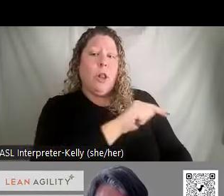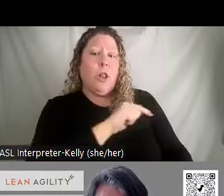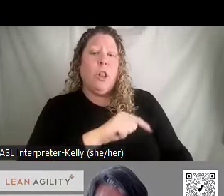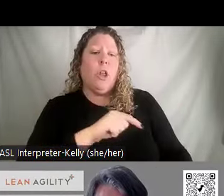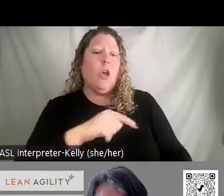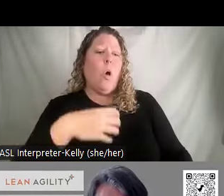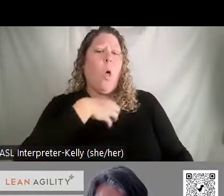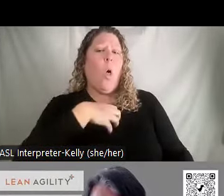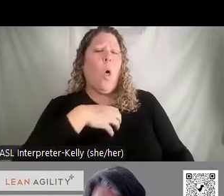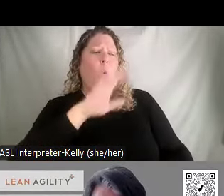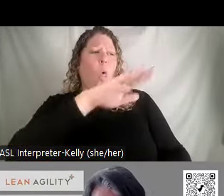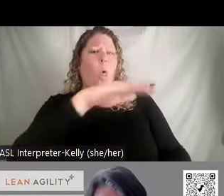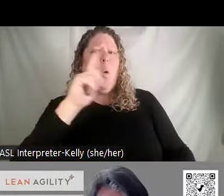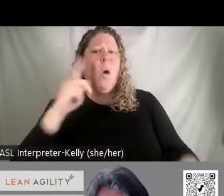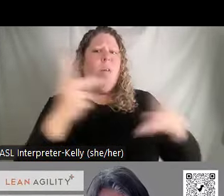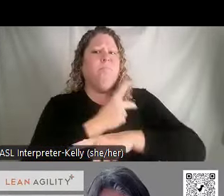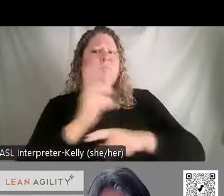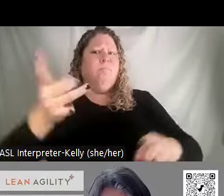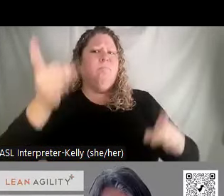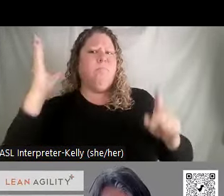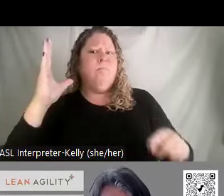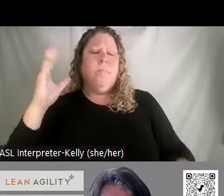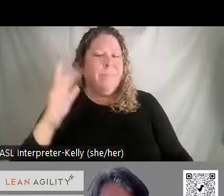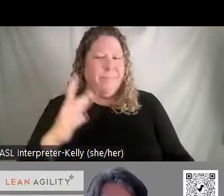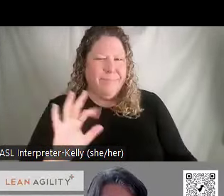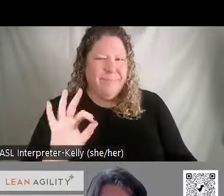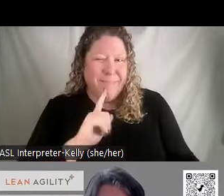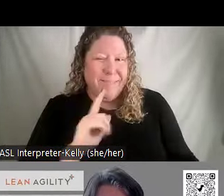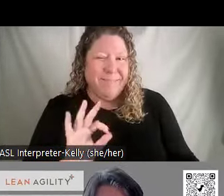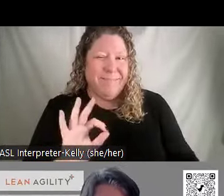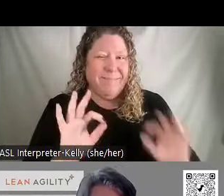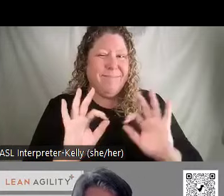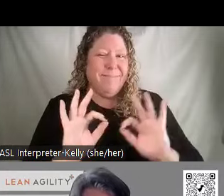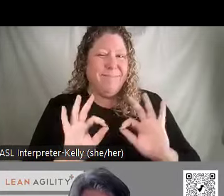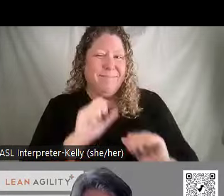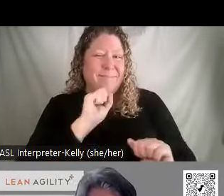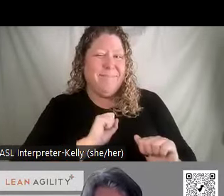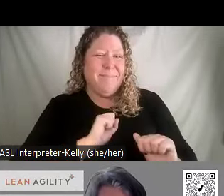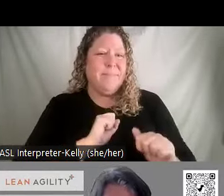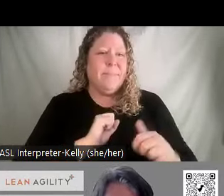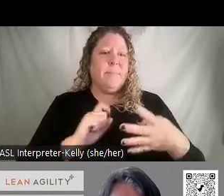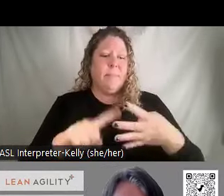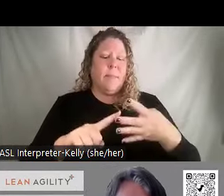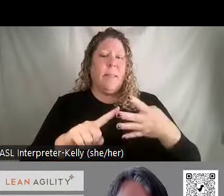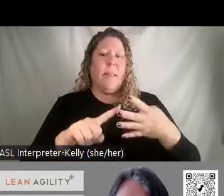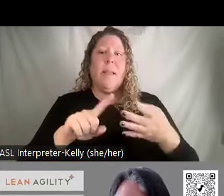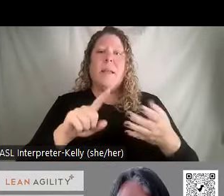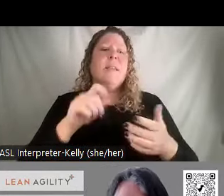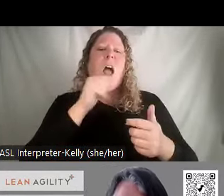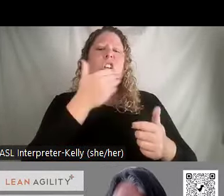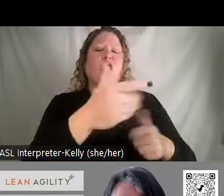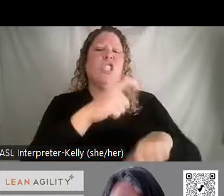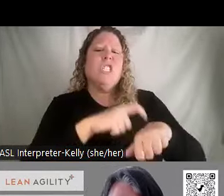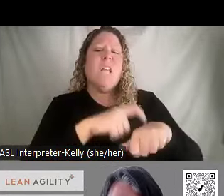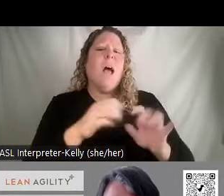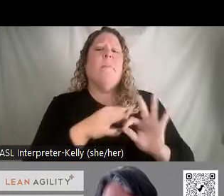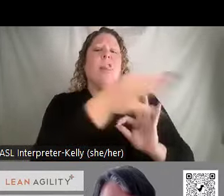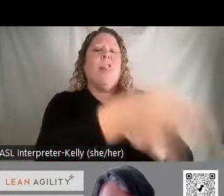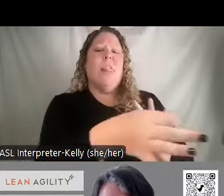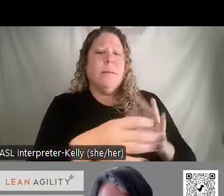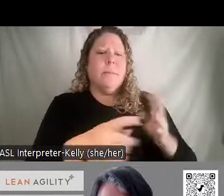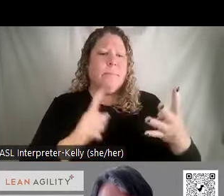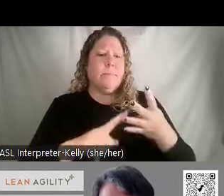fear of a risk beyond all proportion. Death by delay, not a good time. Confusion, it's an objection that